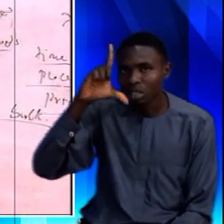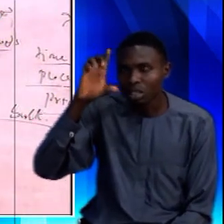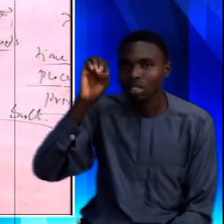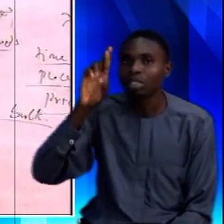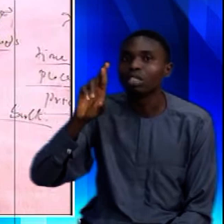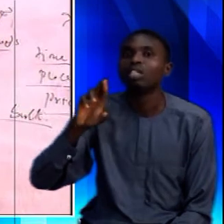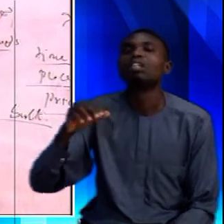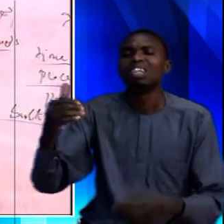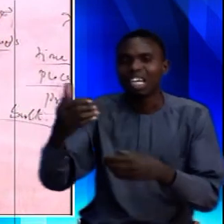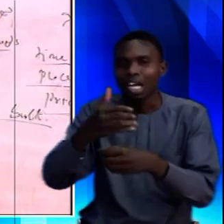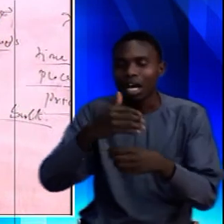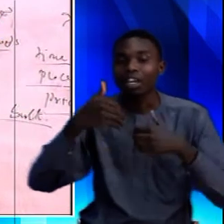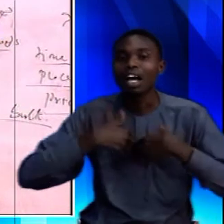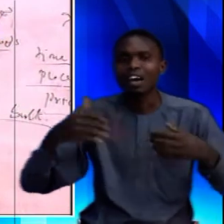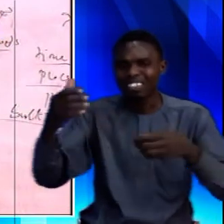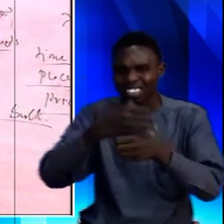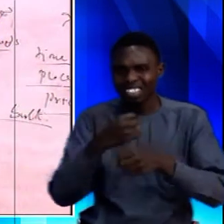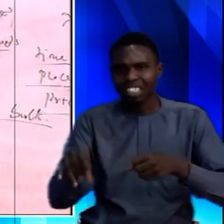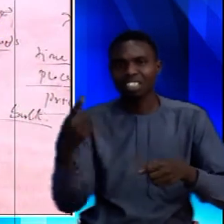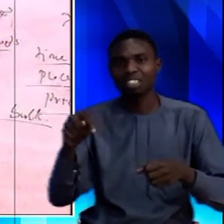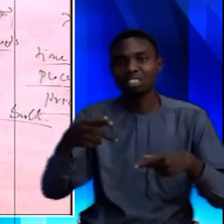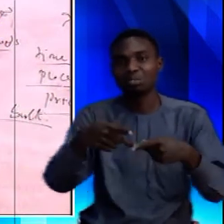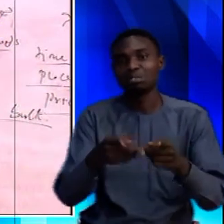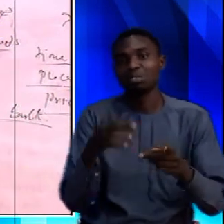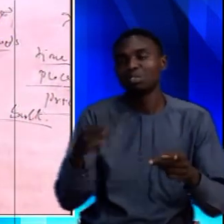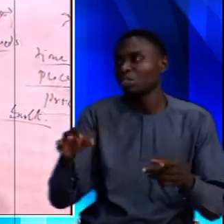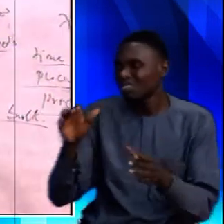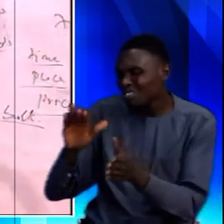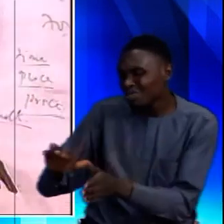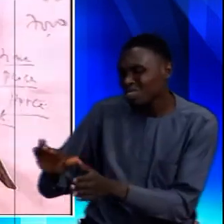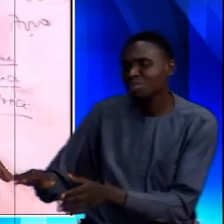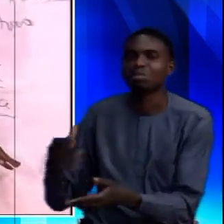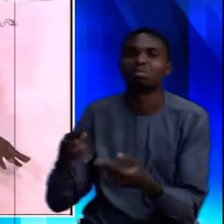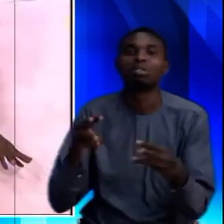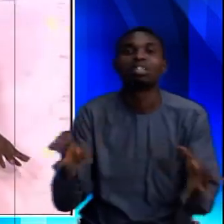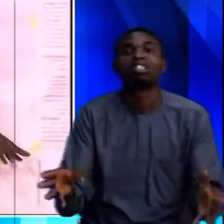if you want in bulk, they will still sell in bulk for you. Are we together? Then,